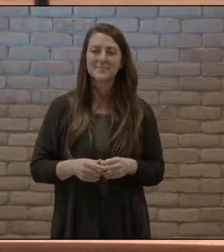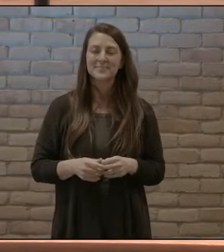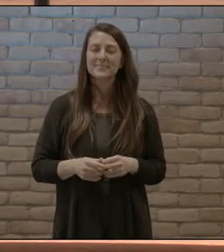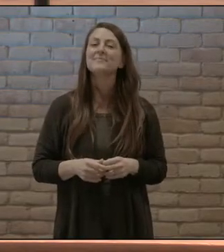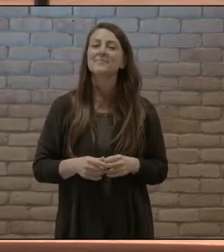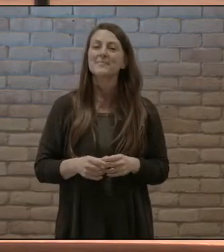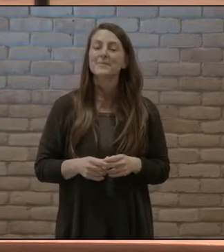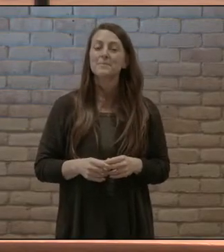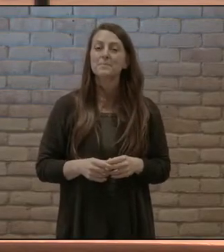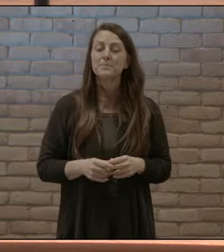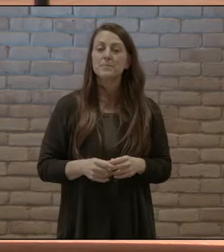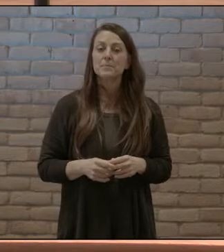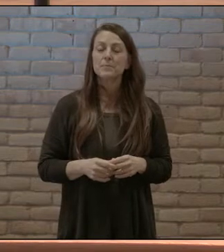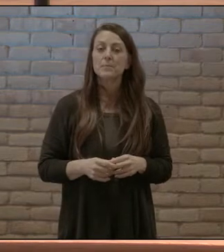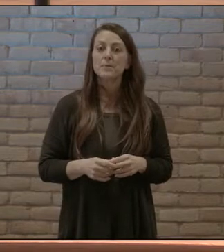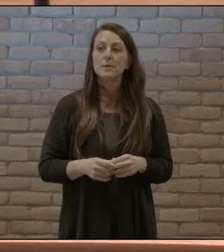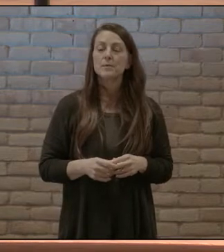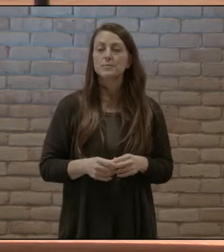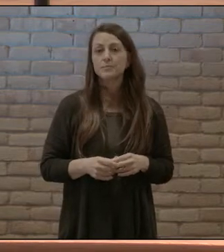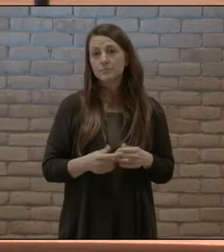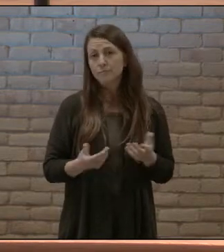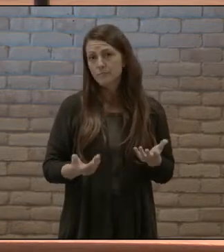And so do we believe